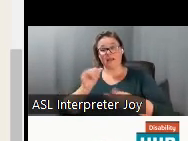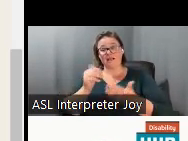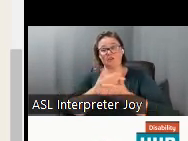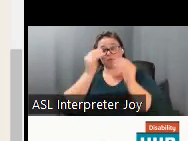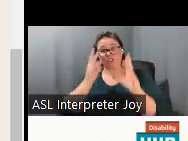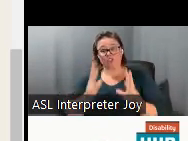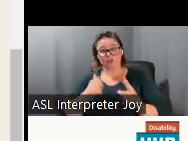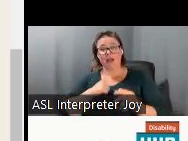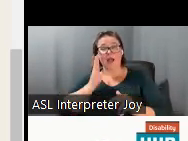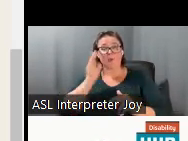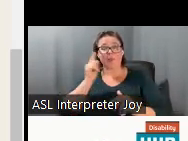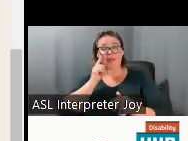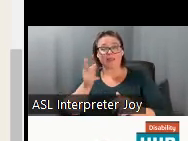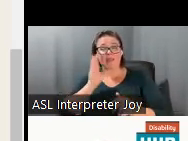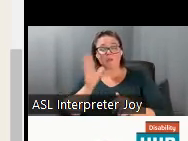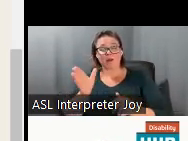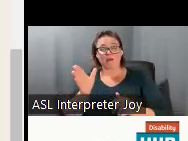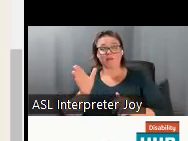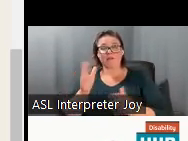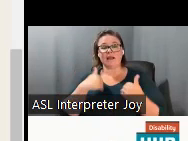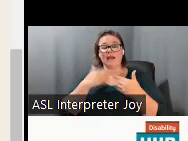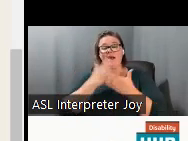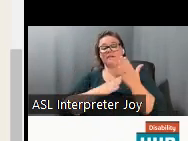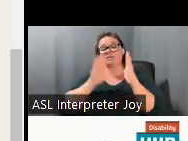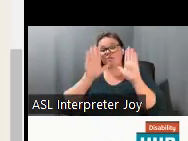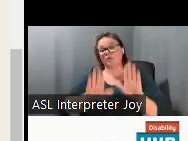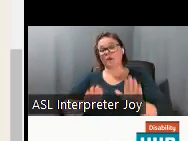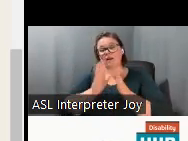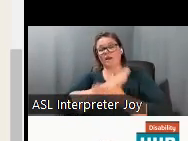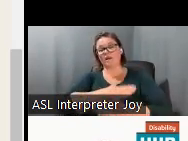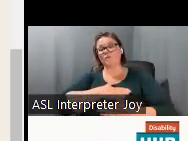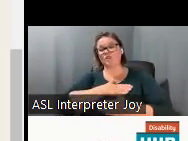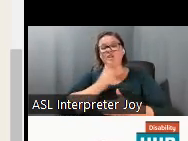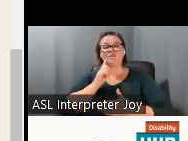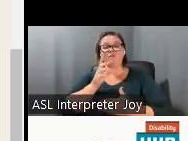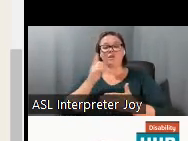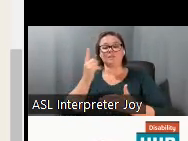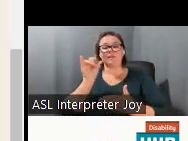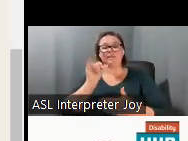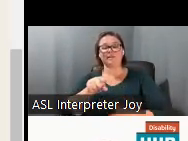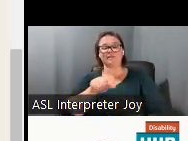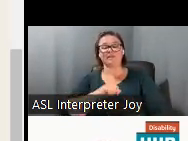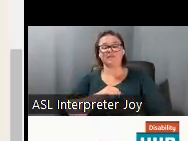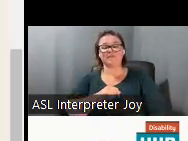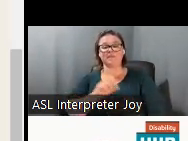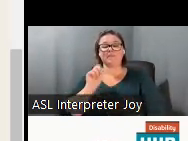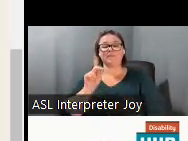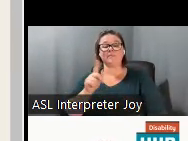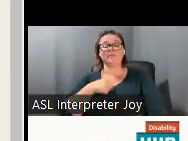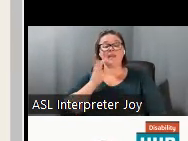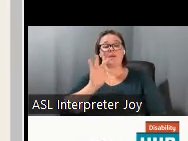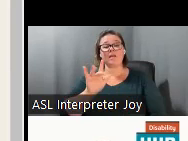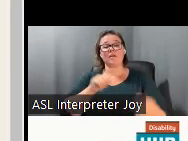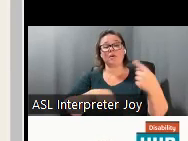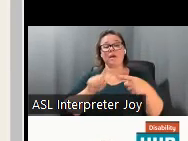I would think that they would have some great appreciation for something like this. All right, I'm going to click go back to